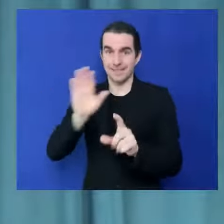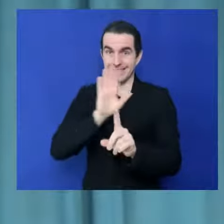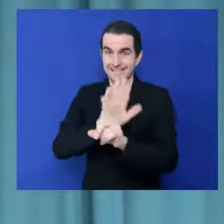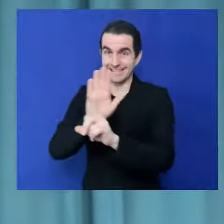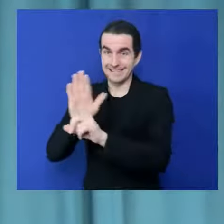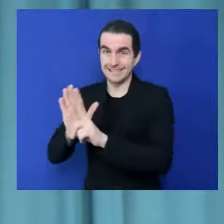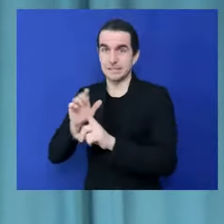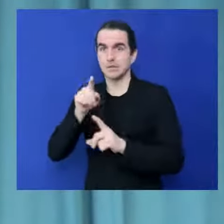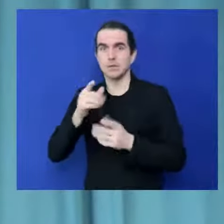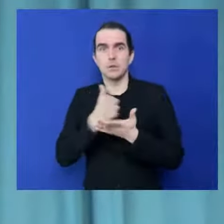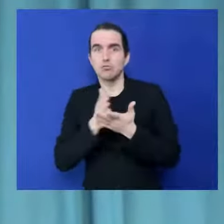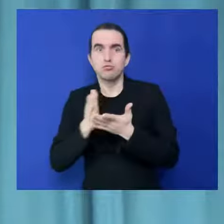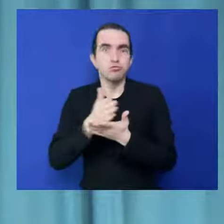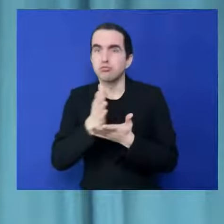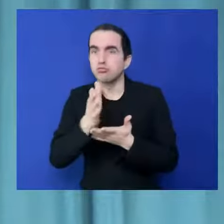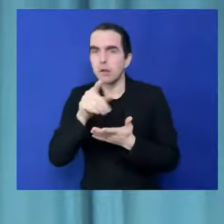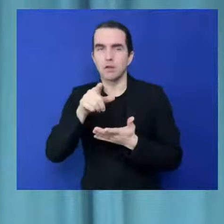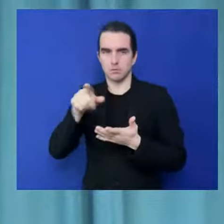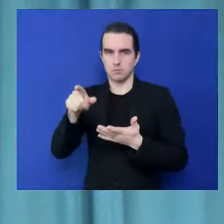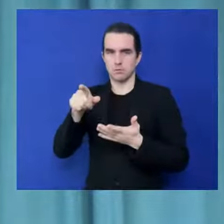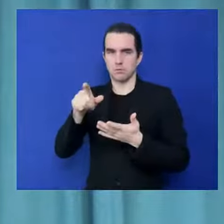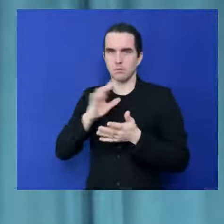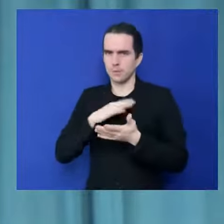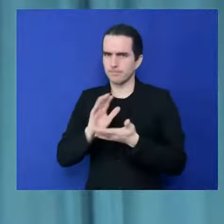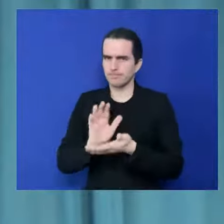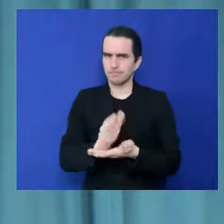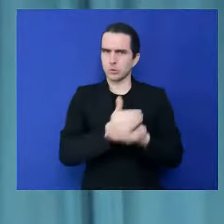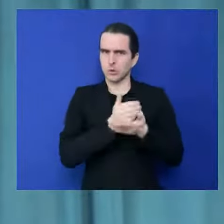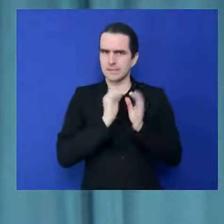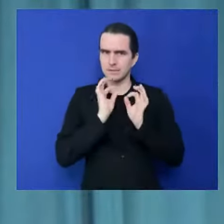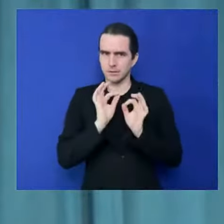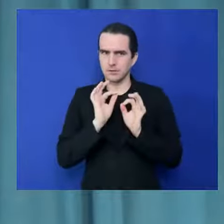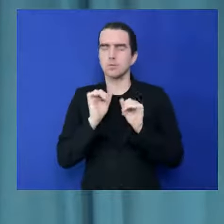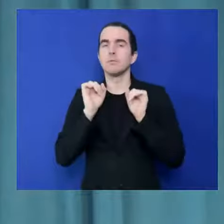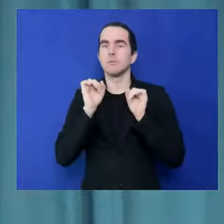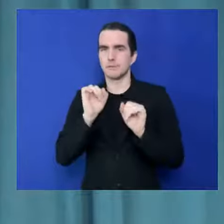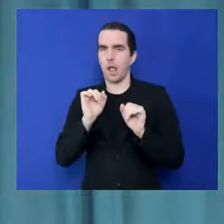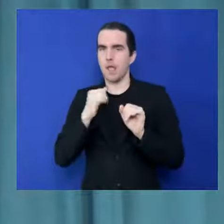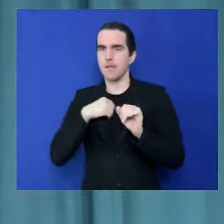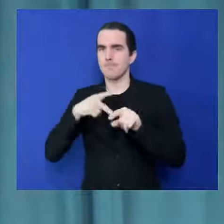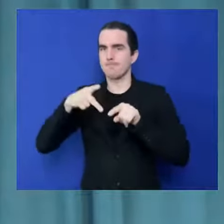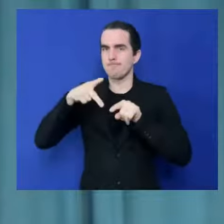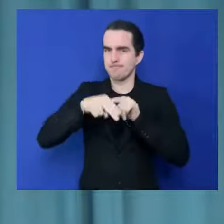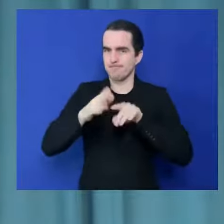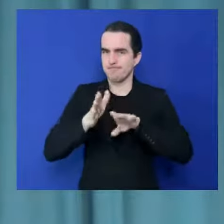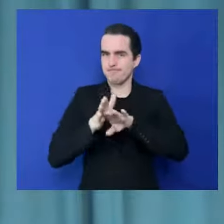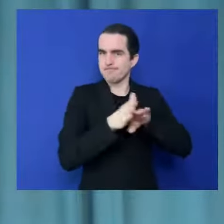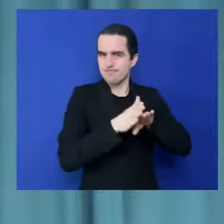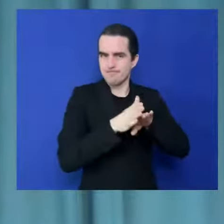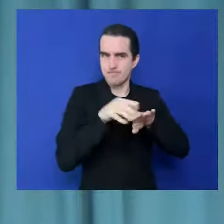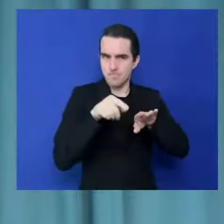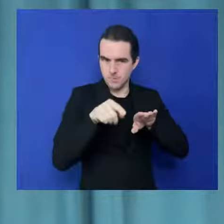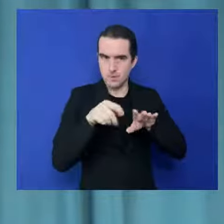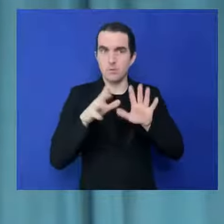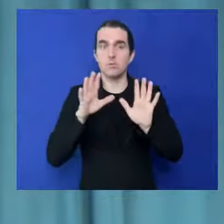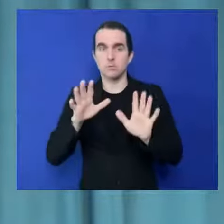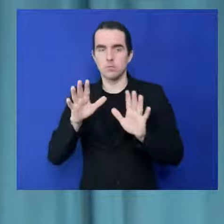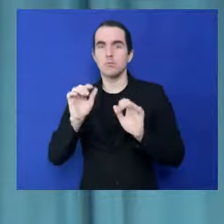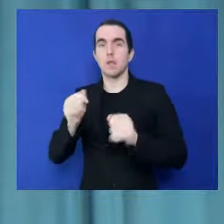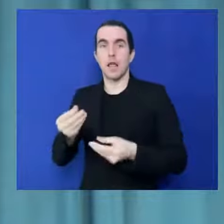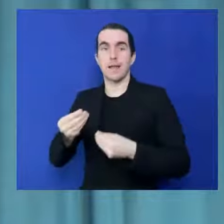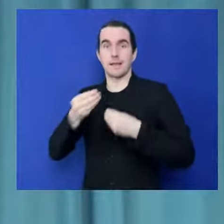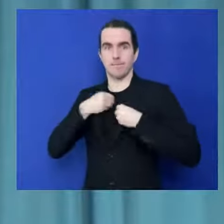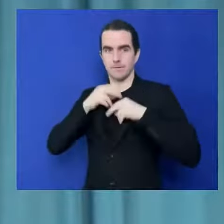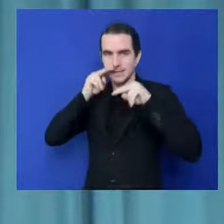need to make the entire station or venue available to the user. We can close off and put artificial walls in.